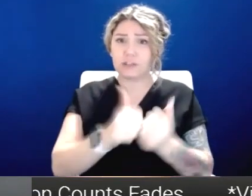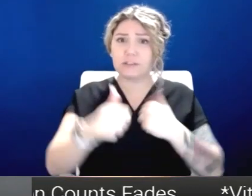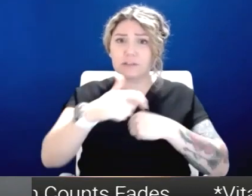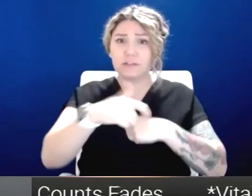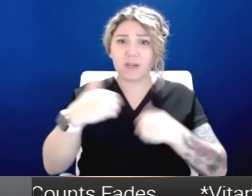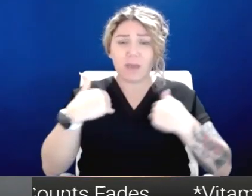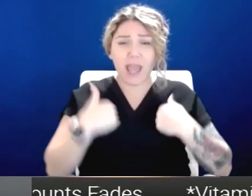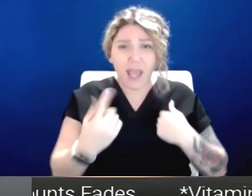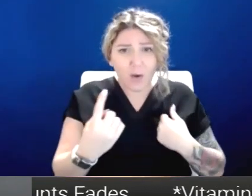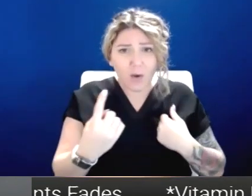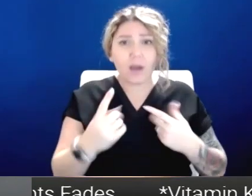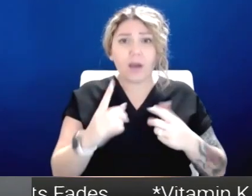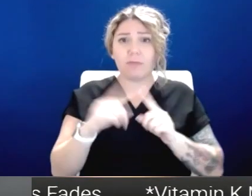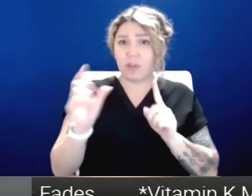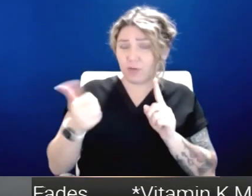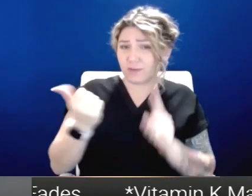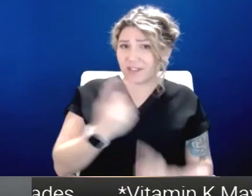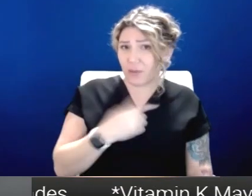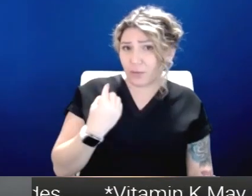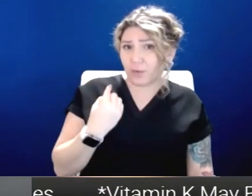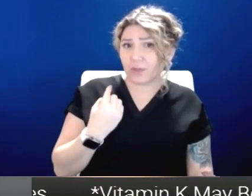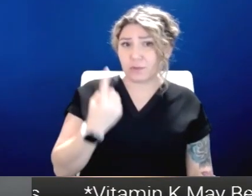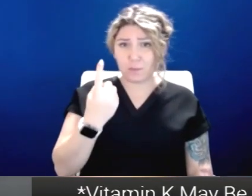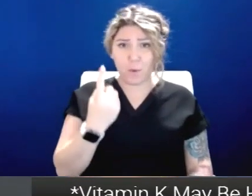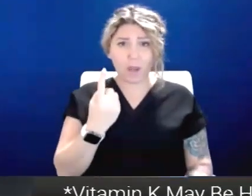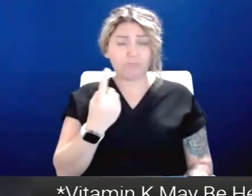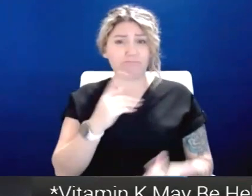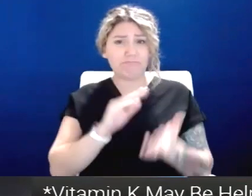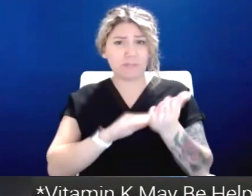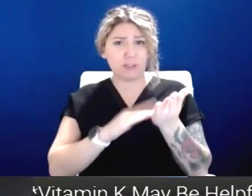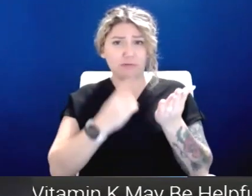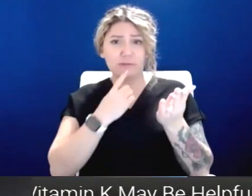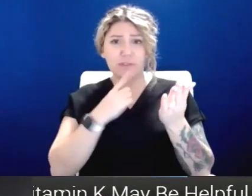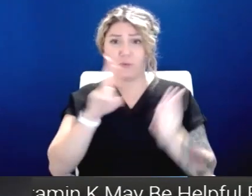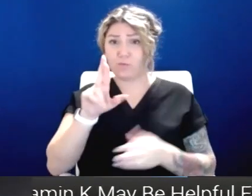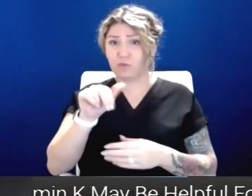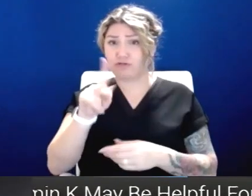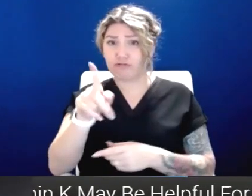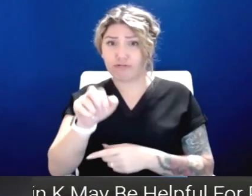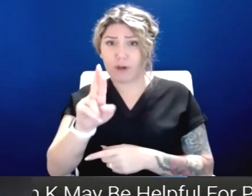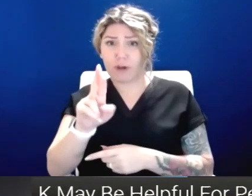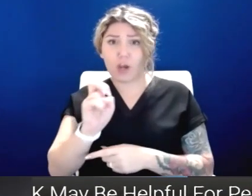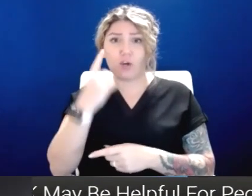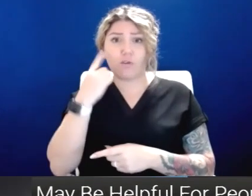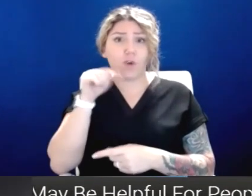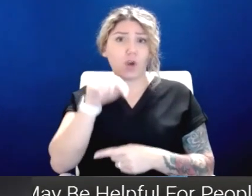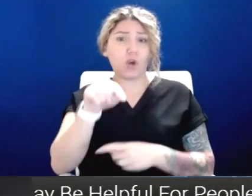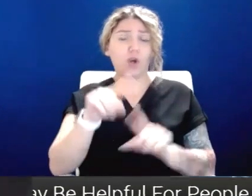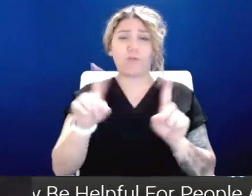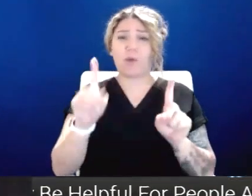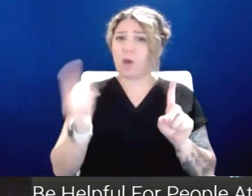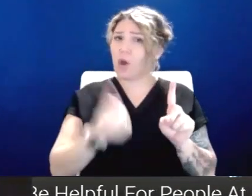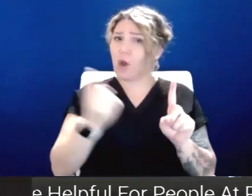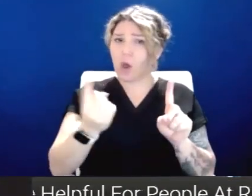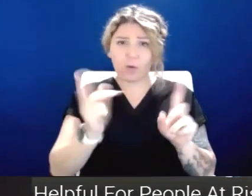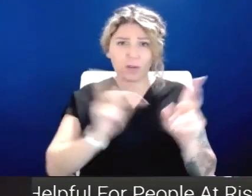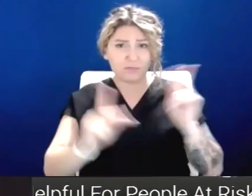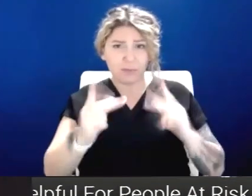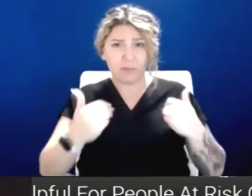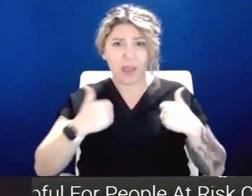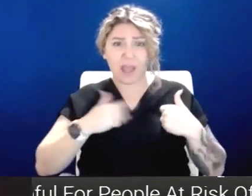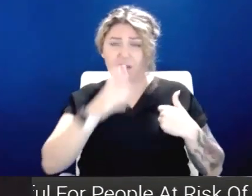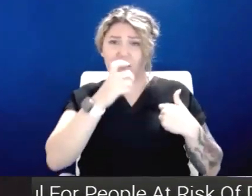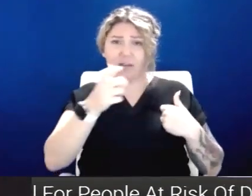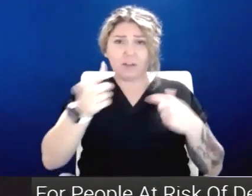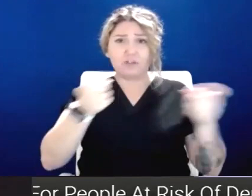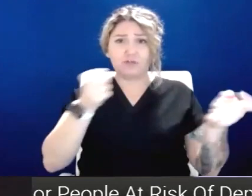was another risk, one that doctors say was rare for Jen, but is always possible with patients who have uncontrolled generalized seizures,